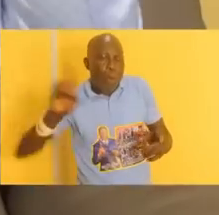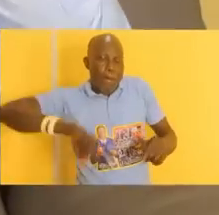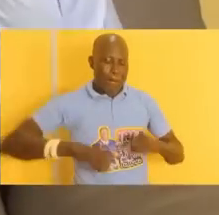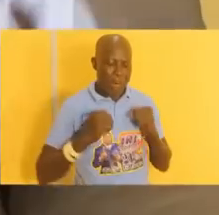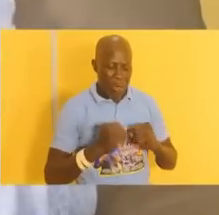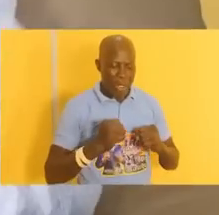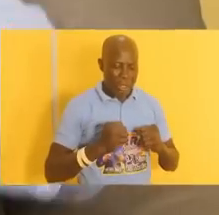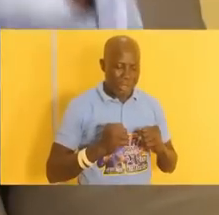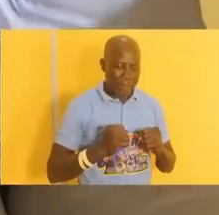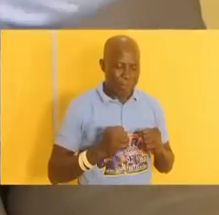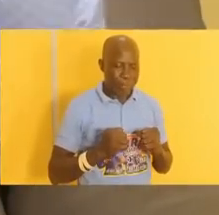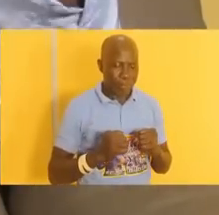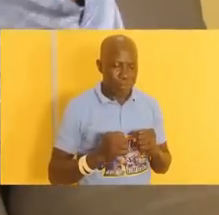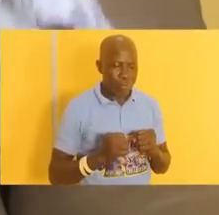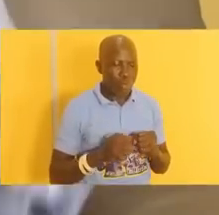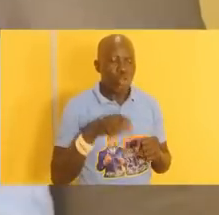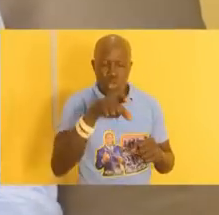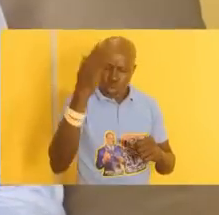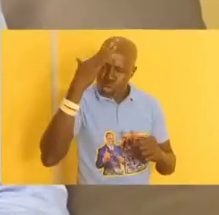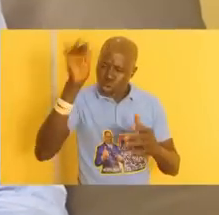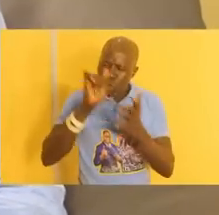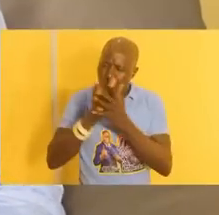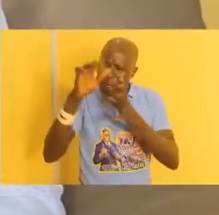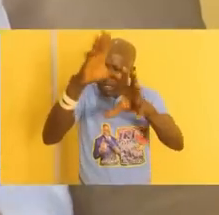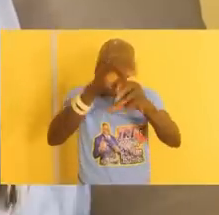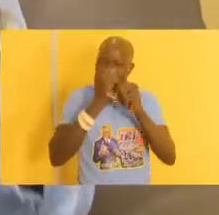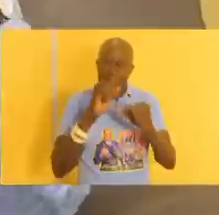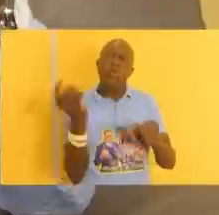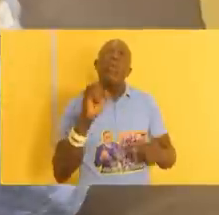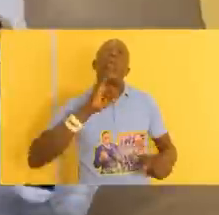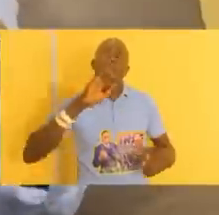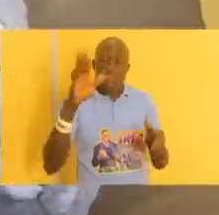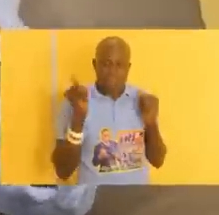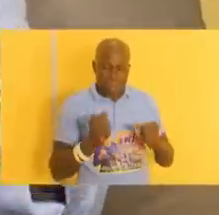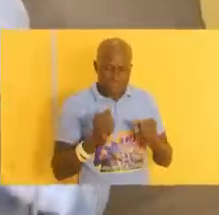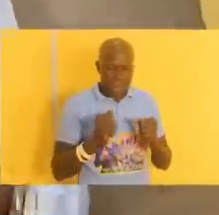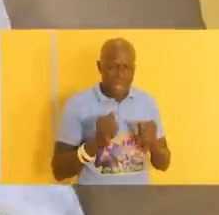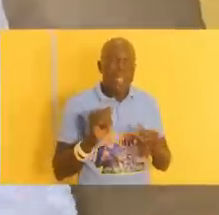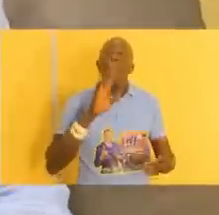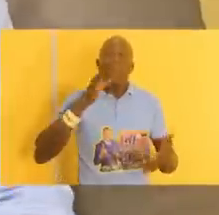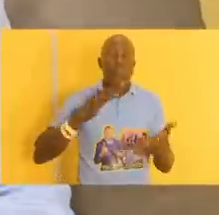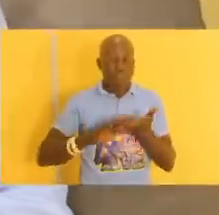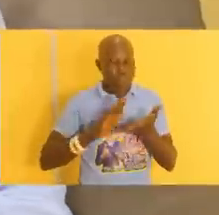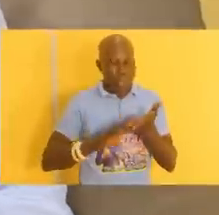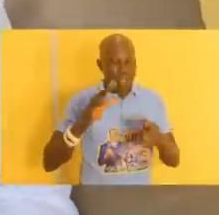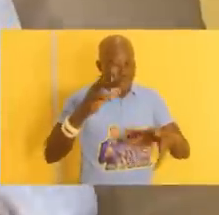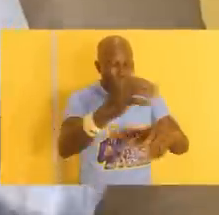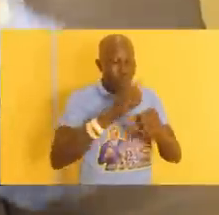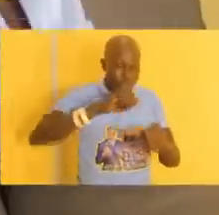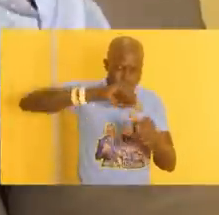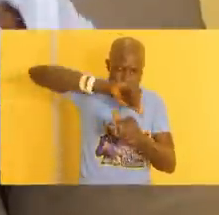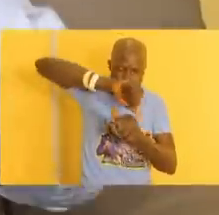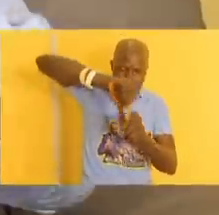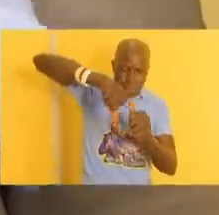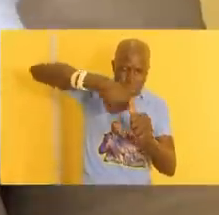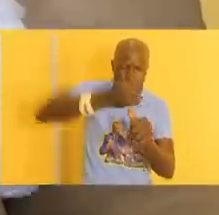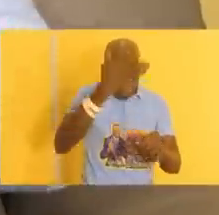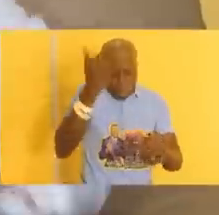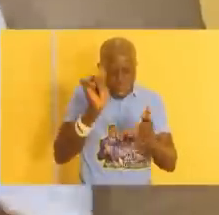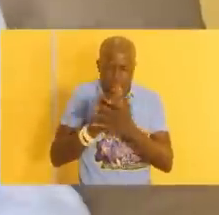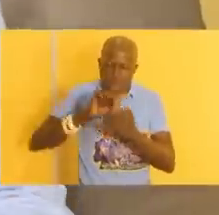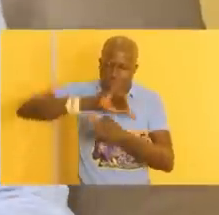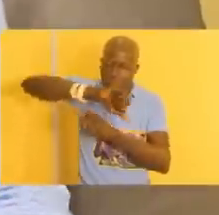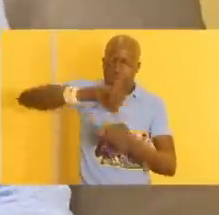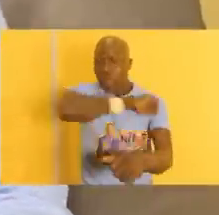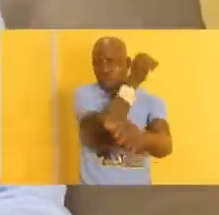is. Eyin te mo pe agbara. You know you get to where power is. Ejo gba oro yin mu. Please hold your horse. Tori pe ase ma tenu me